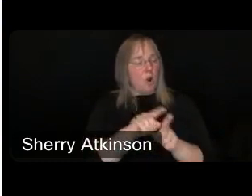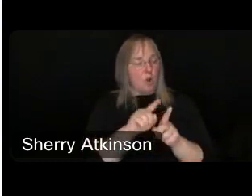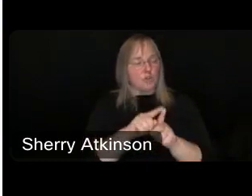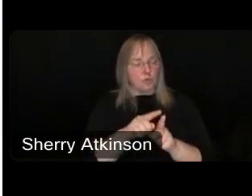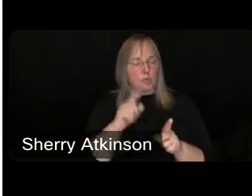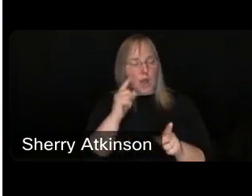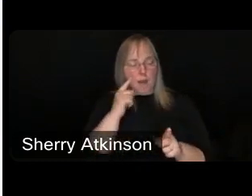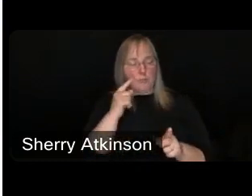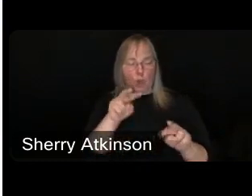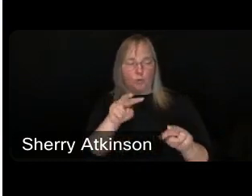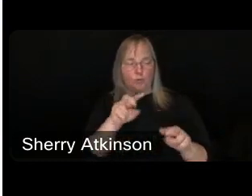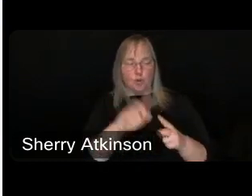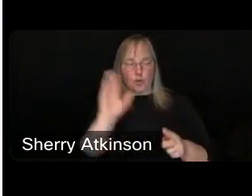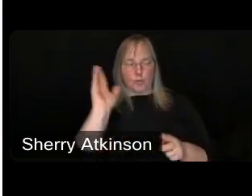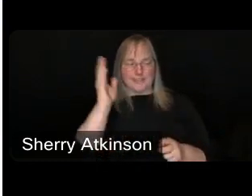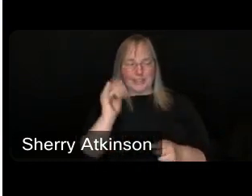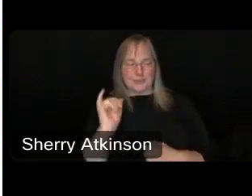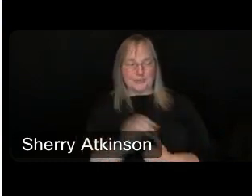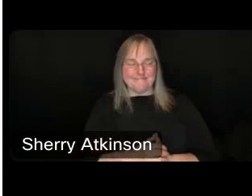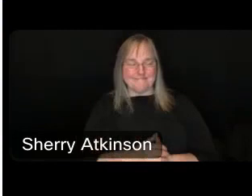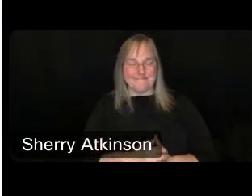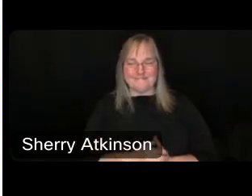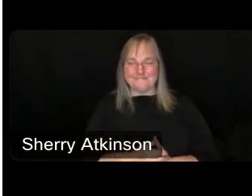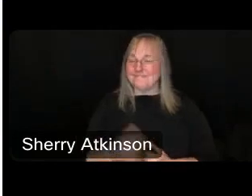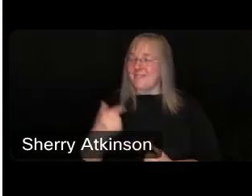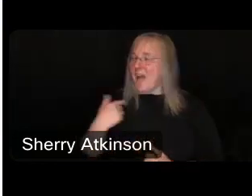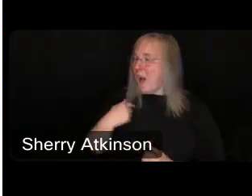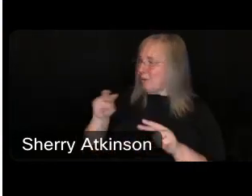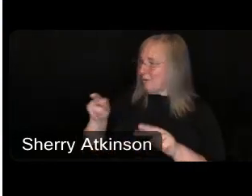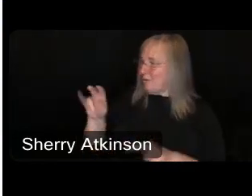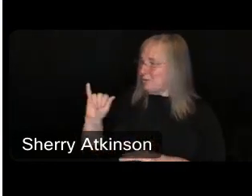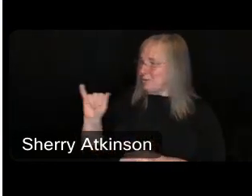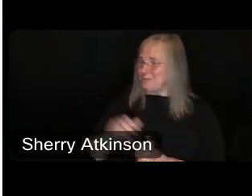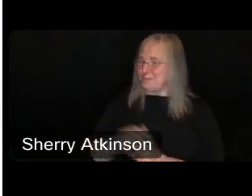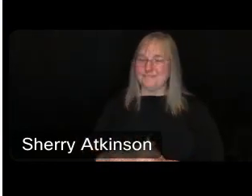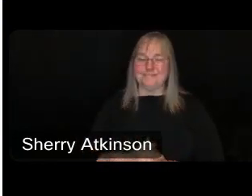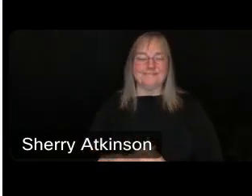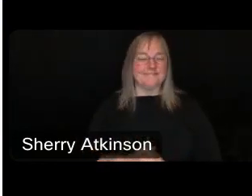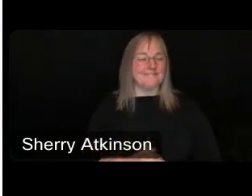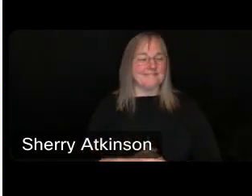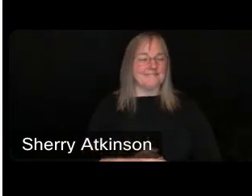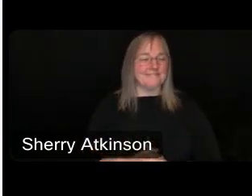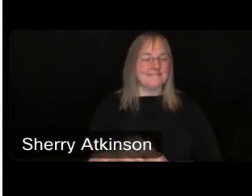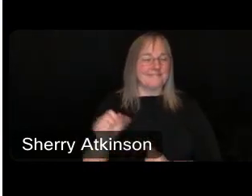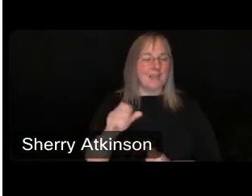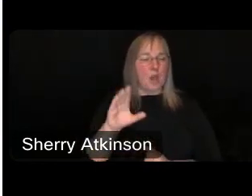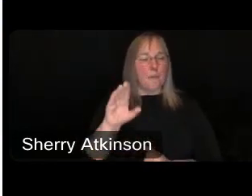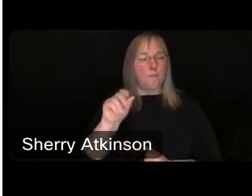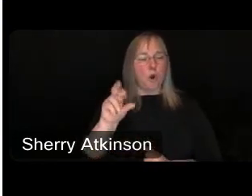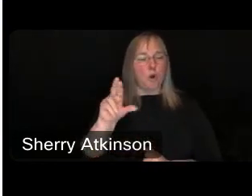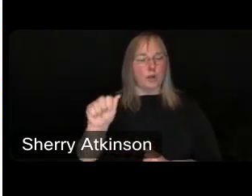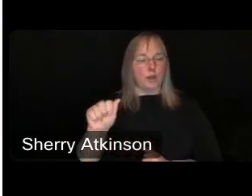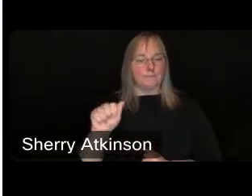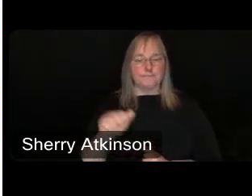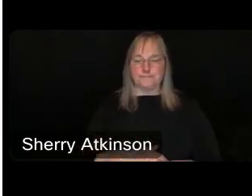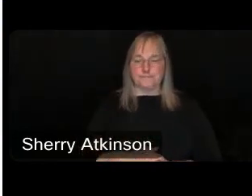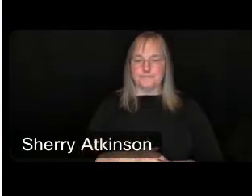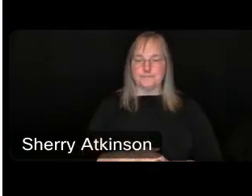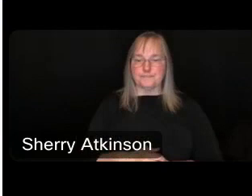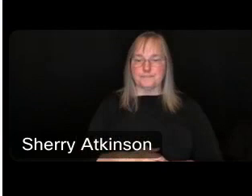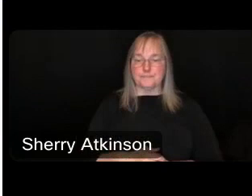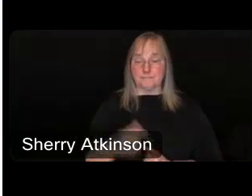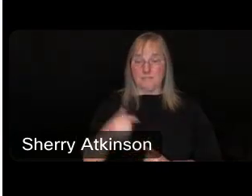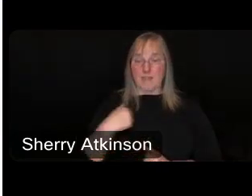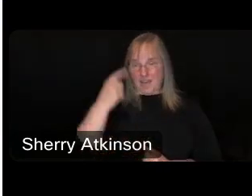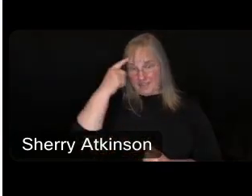well. Looking forward to it also. Yeah. And Barbara? I think I've been on